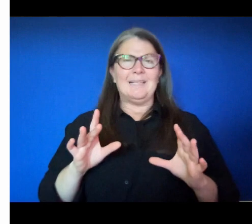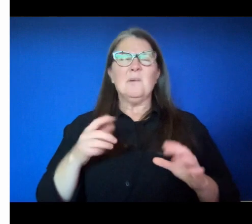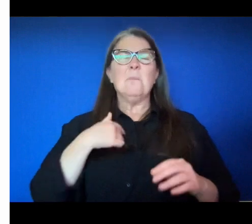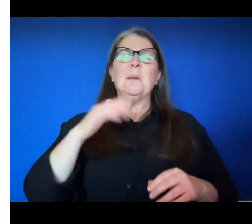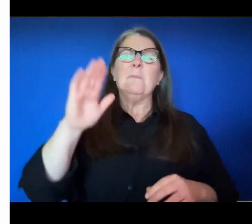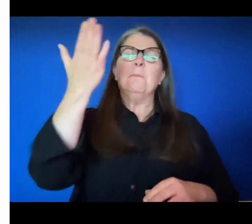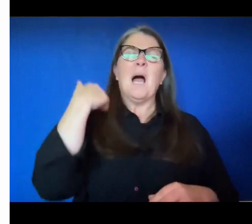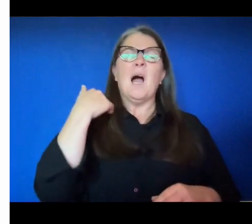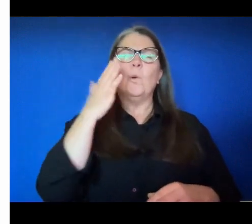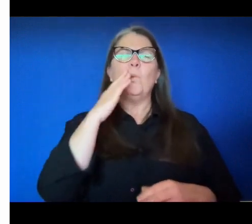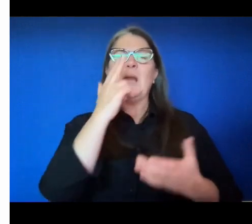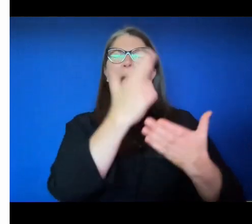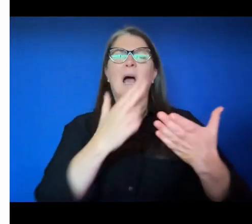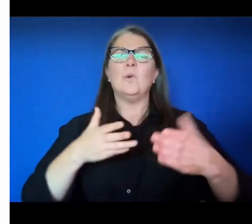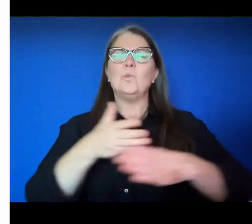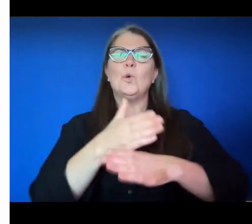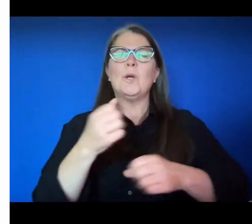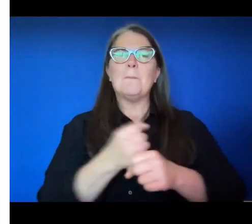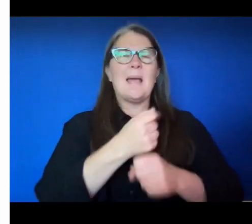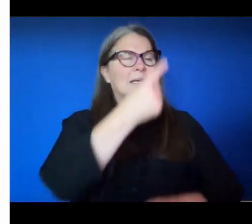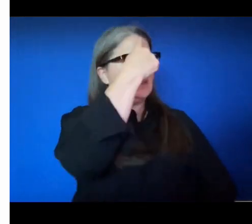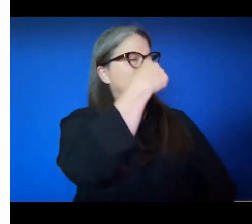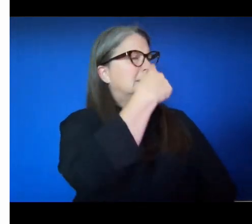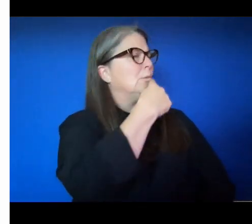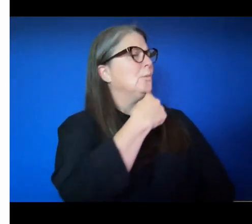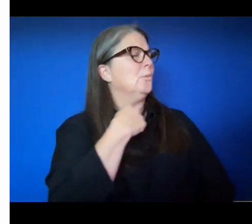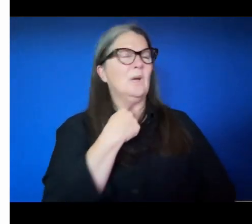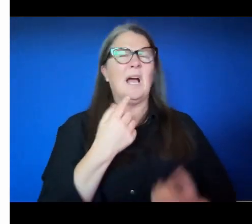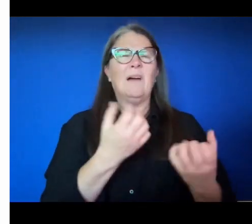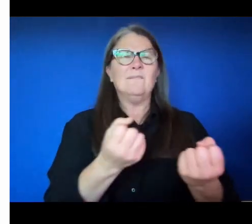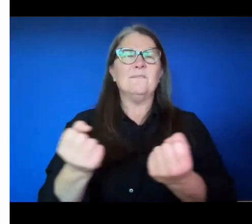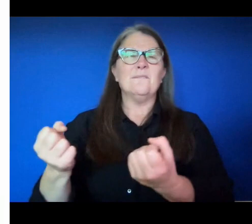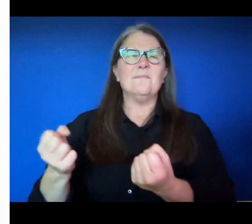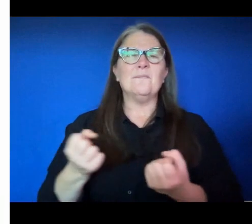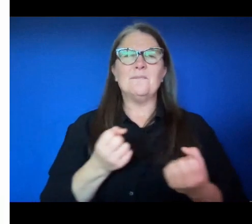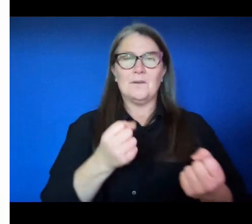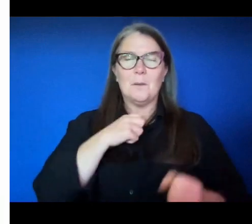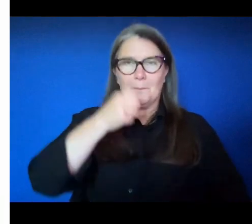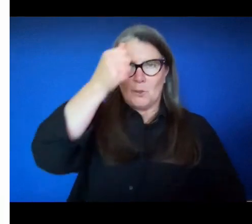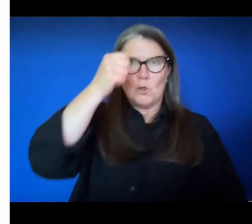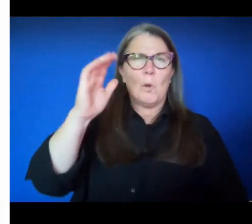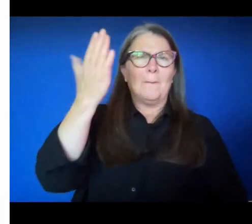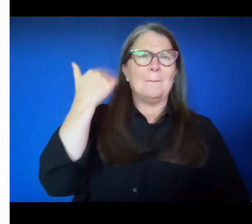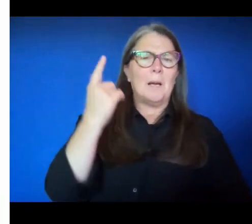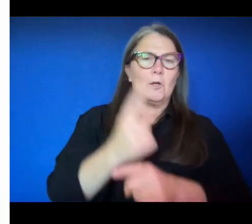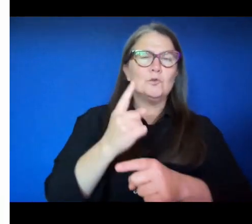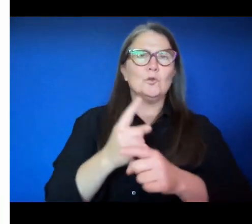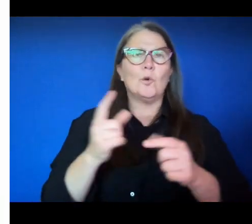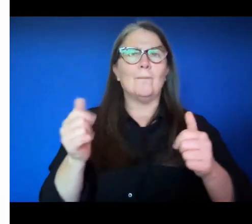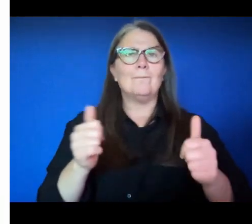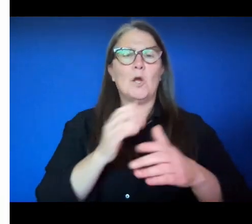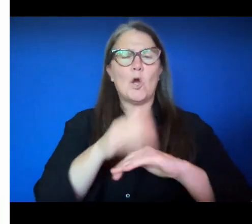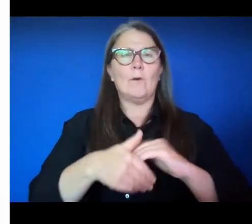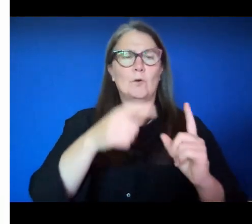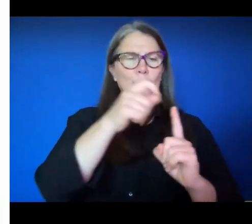was talking with both of you previously about a project that I did. It was called Songs for Jefferson,